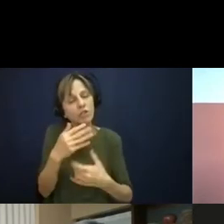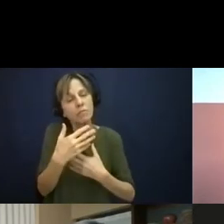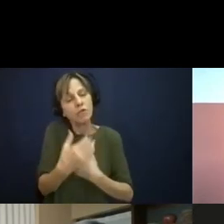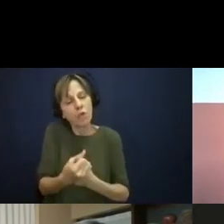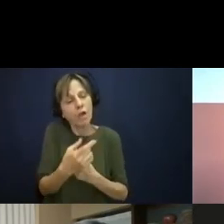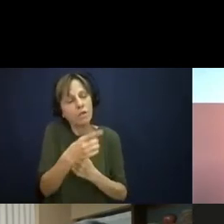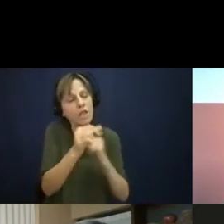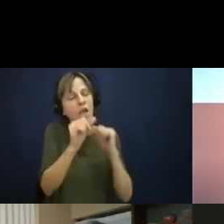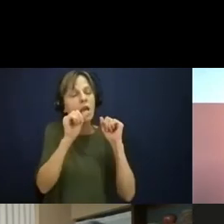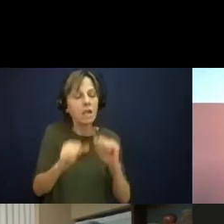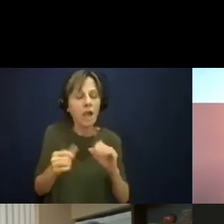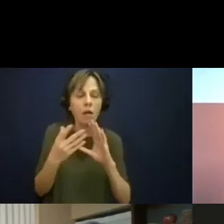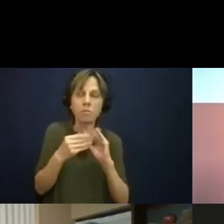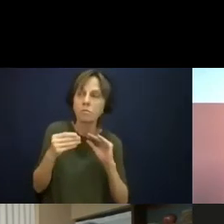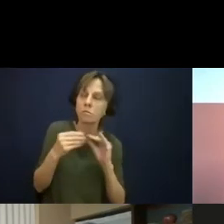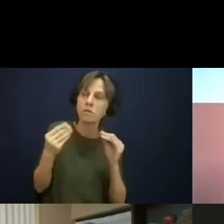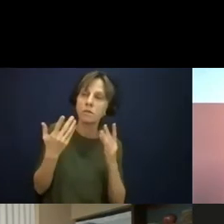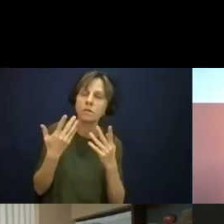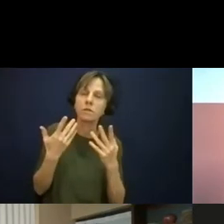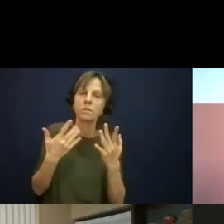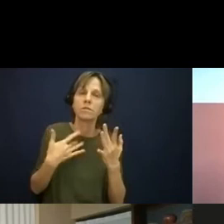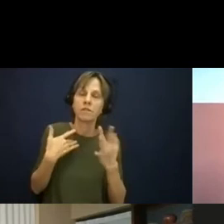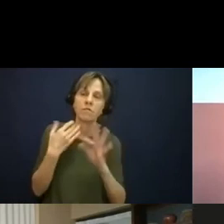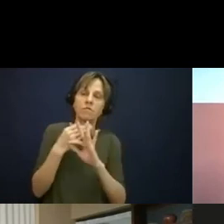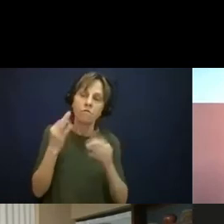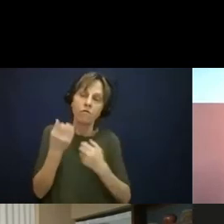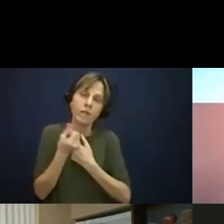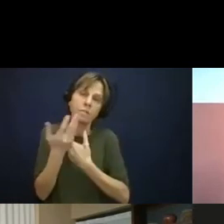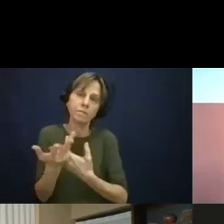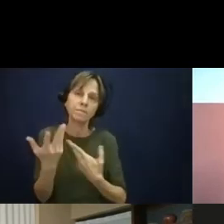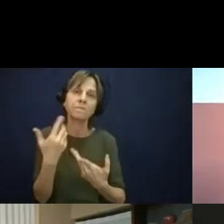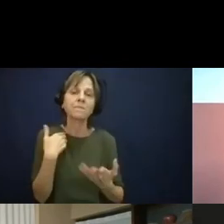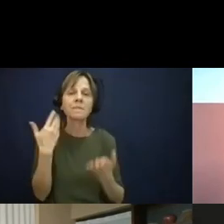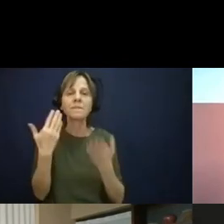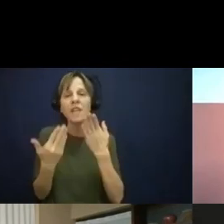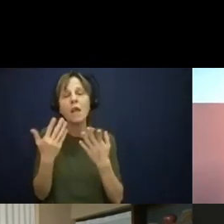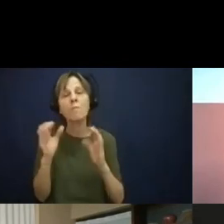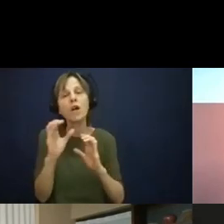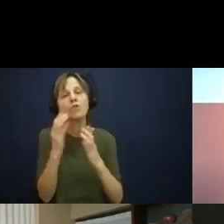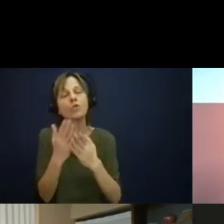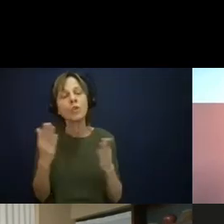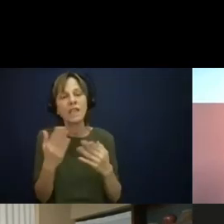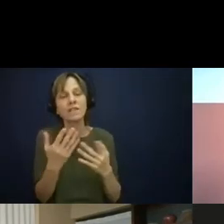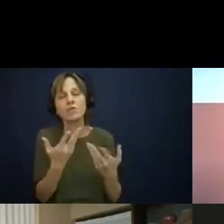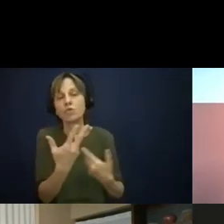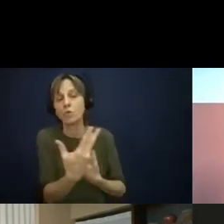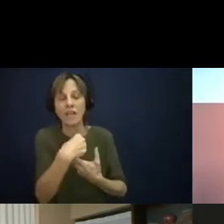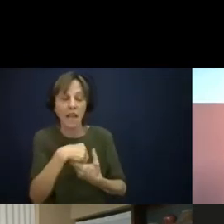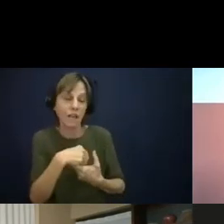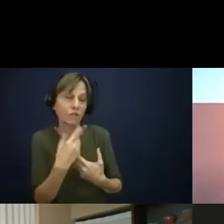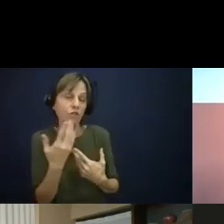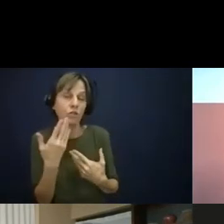as possible. And I also might do things to engage them that I wouldn't do for other colleagues, such as texting them with